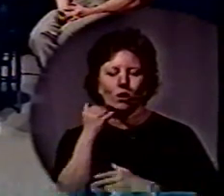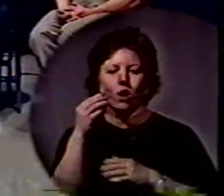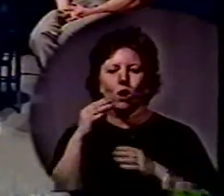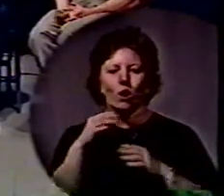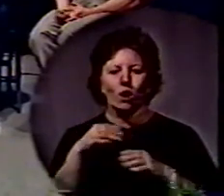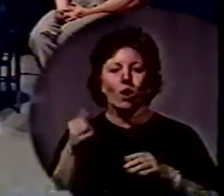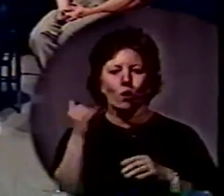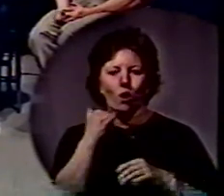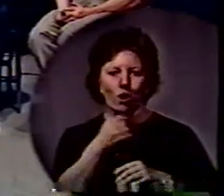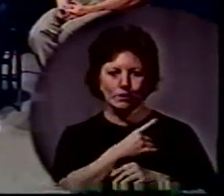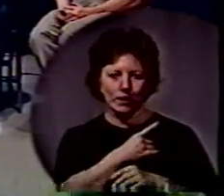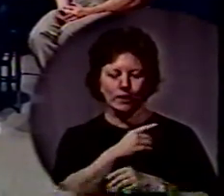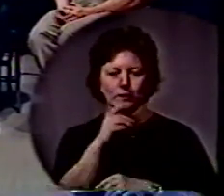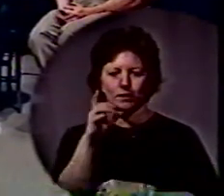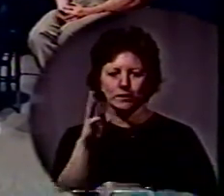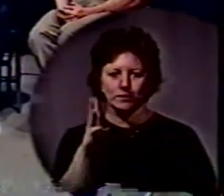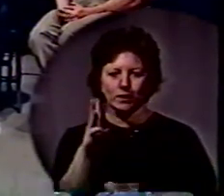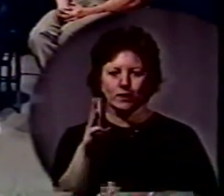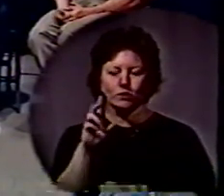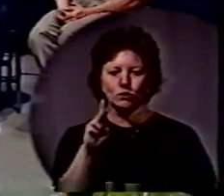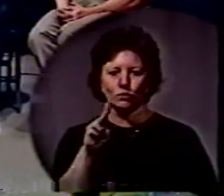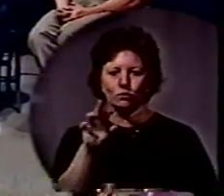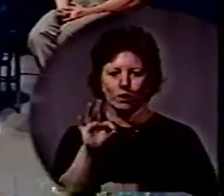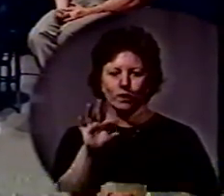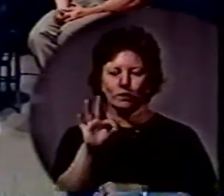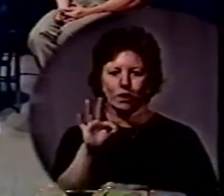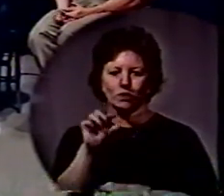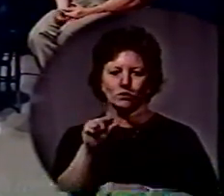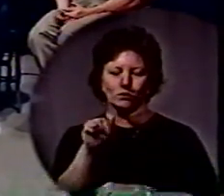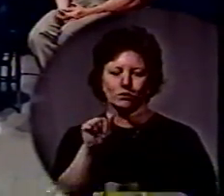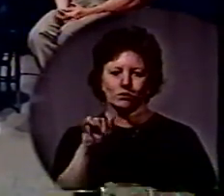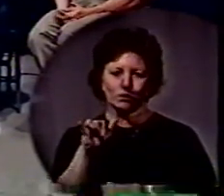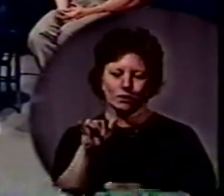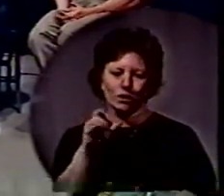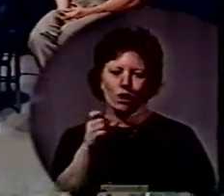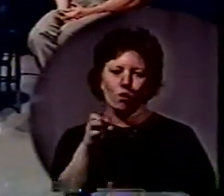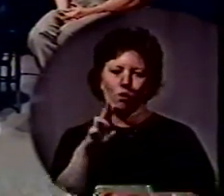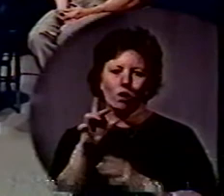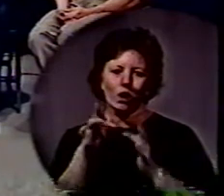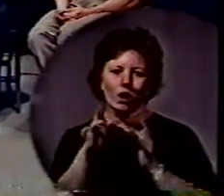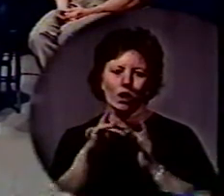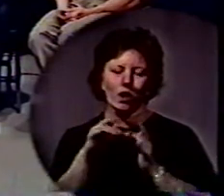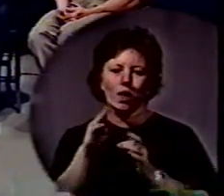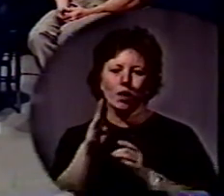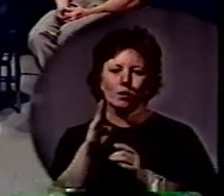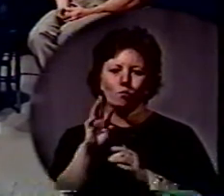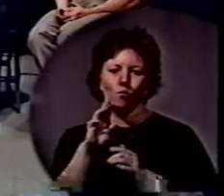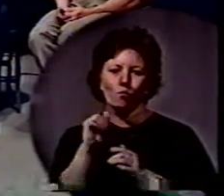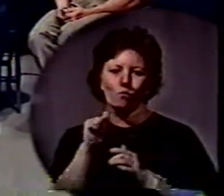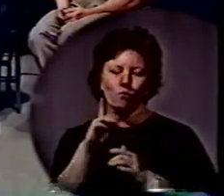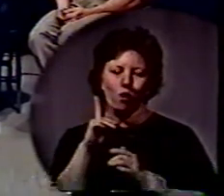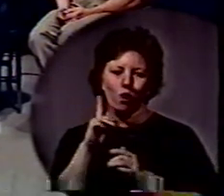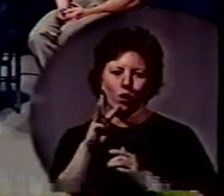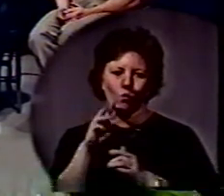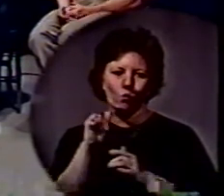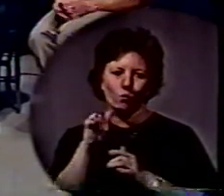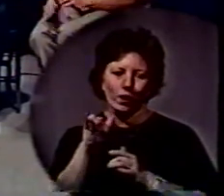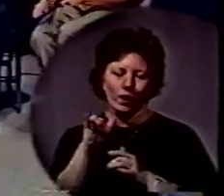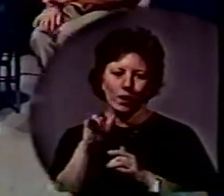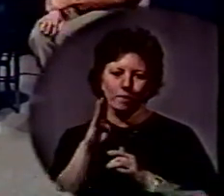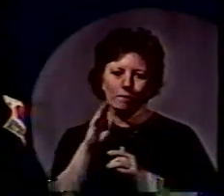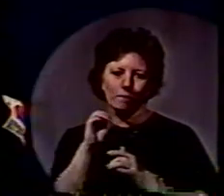Dave at 6299-GAY, which is a Teen Colorado number, or you can contact Broadway Body Works and get information on